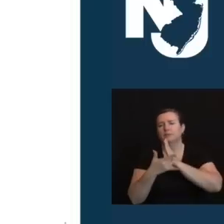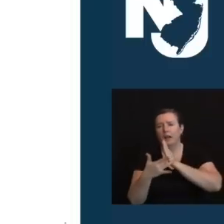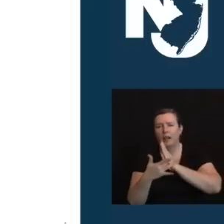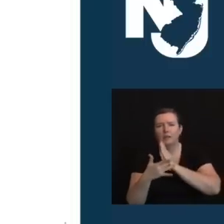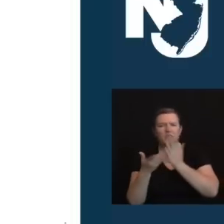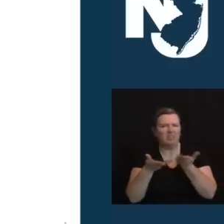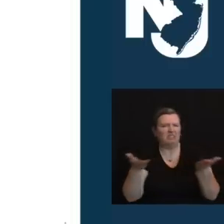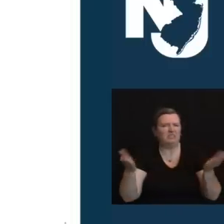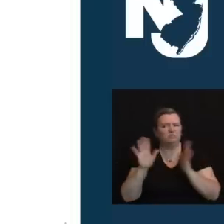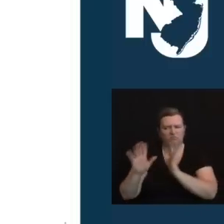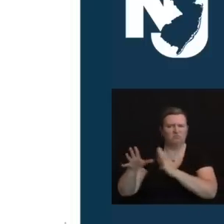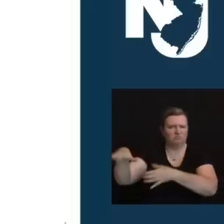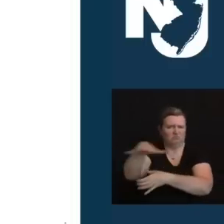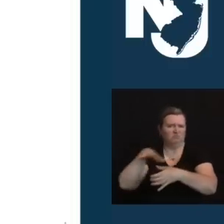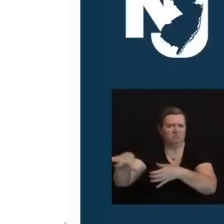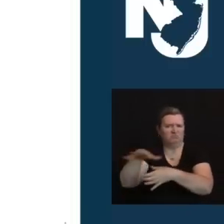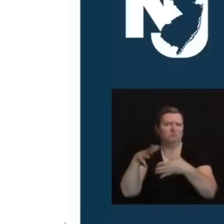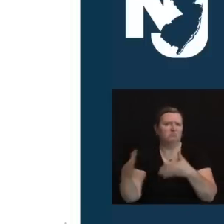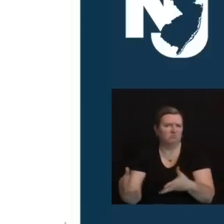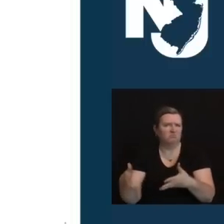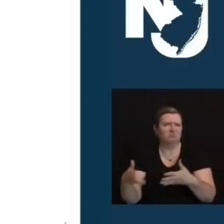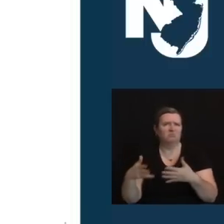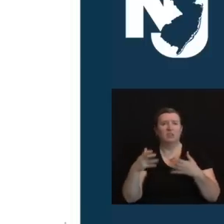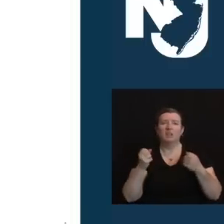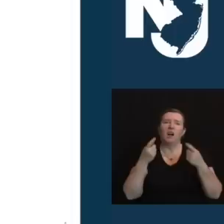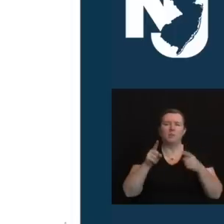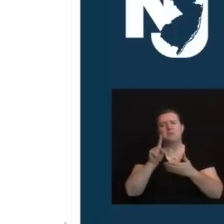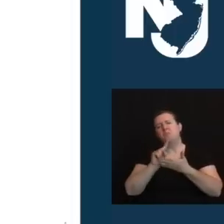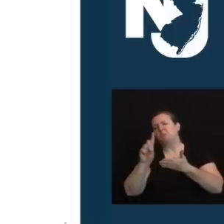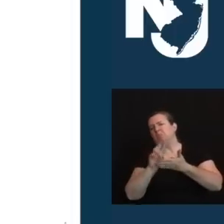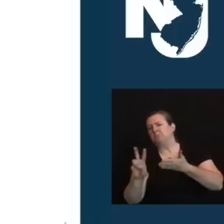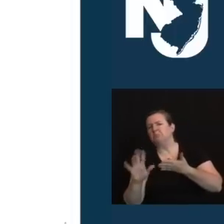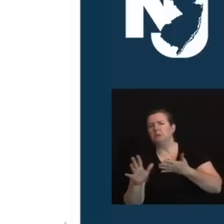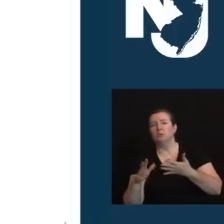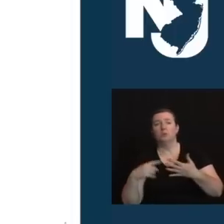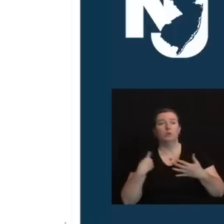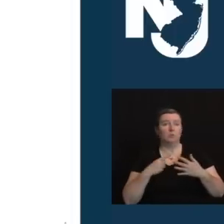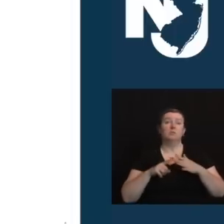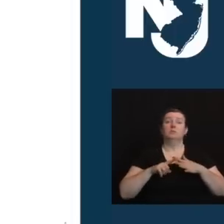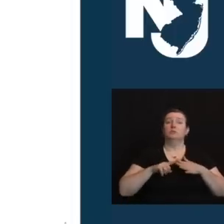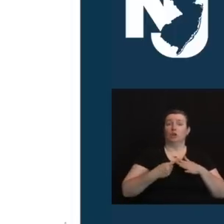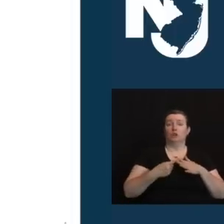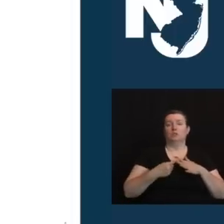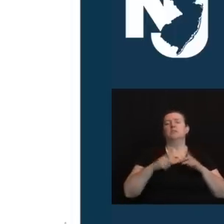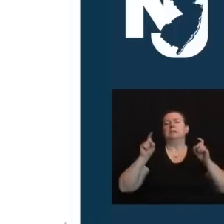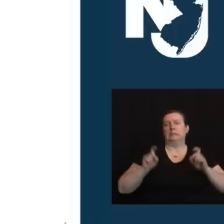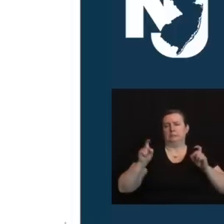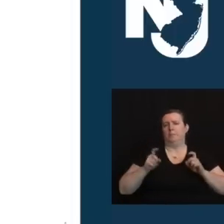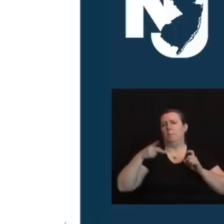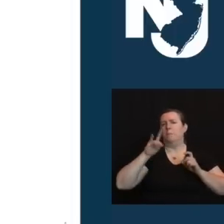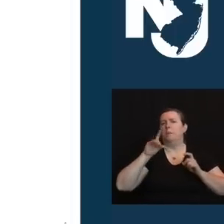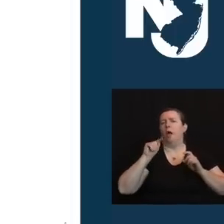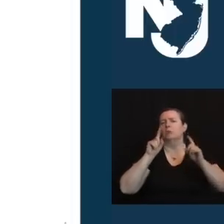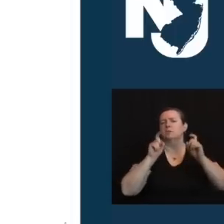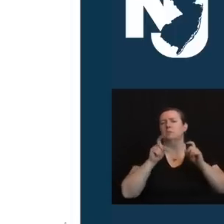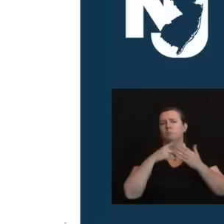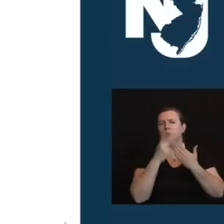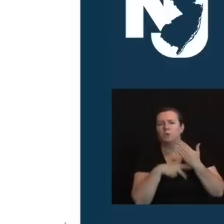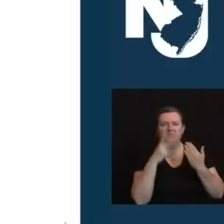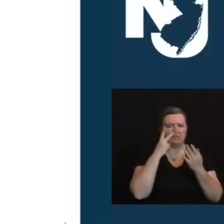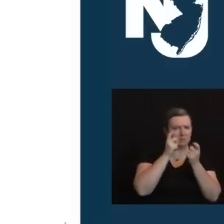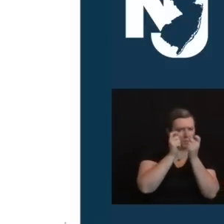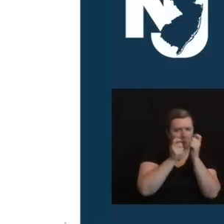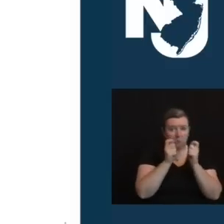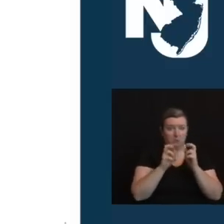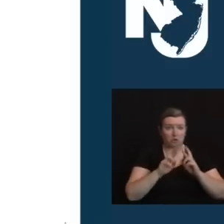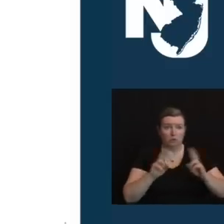more details on that in the next week or 2, but we're going to basically launch a pilot program, kind of work out the kinks and see what works, and then scale that up and hope to